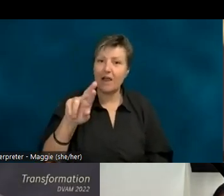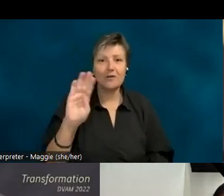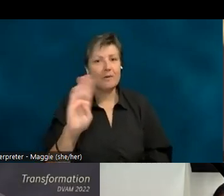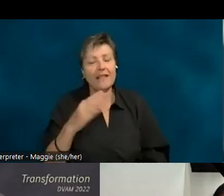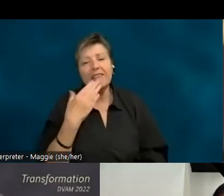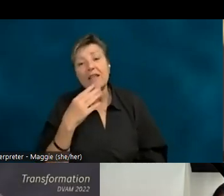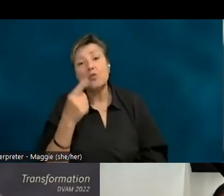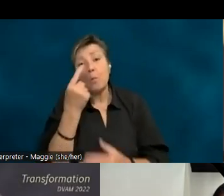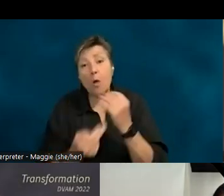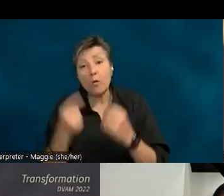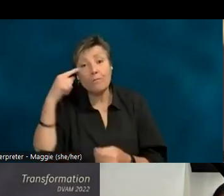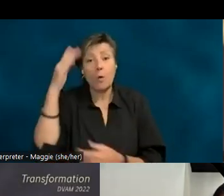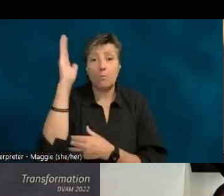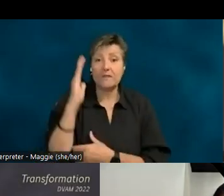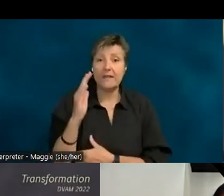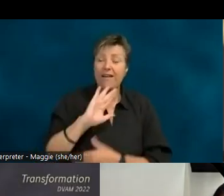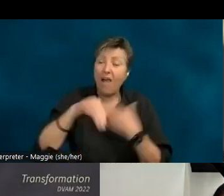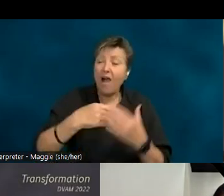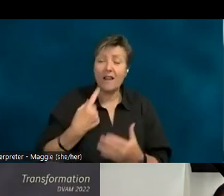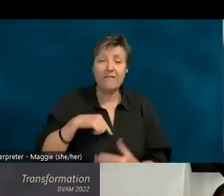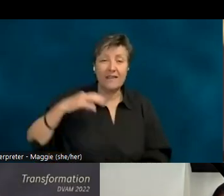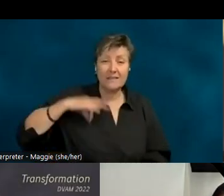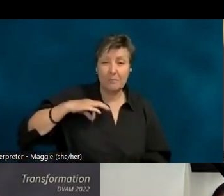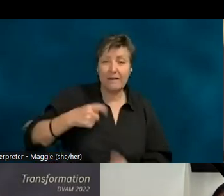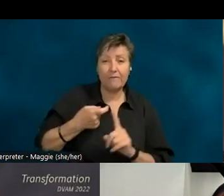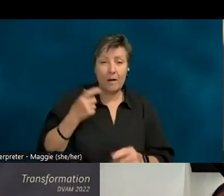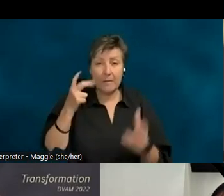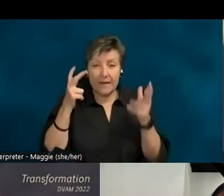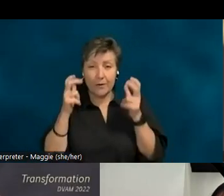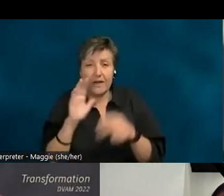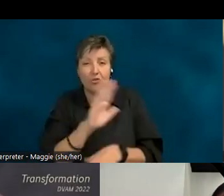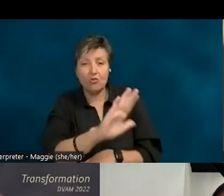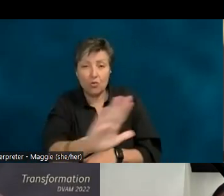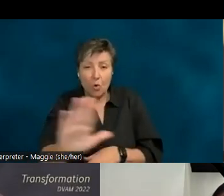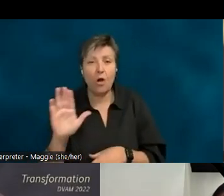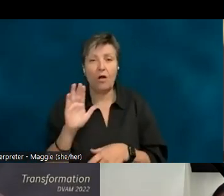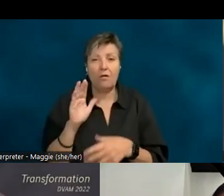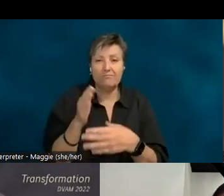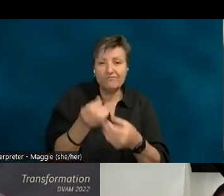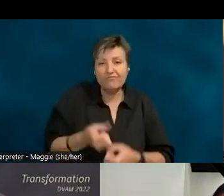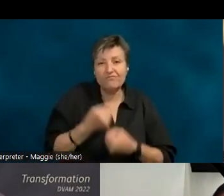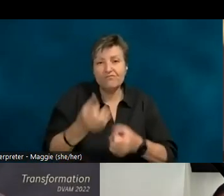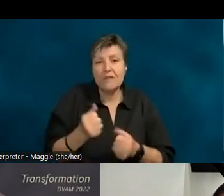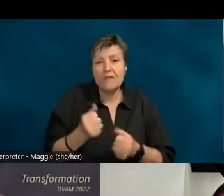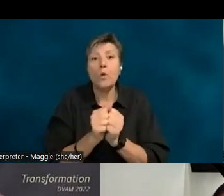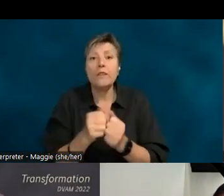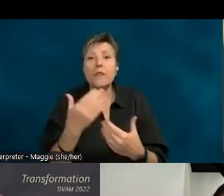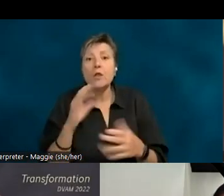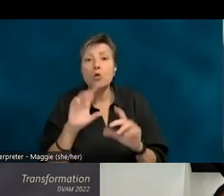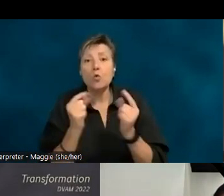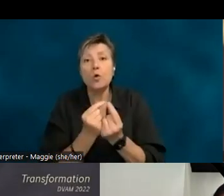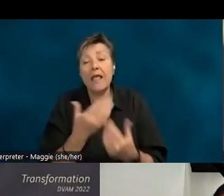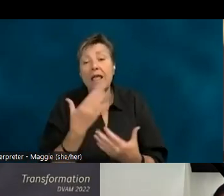all really benefited from hearing from both of you and everything that you had to share with the group. I also want to do a thank you to our